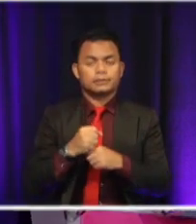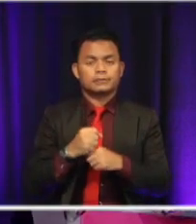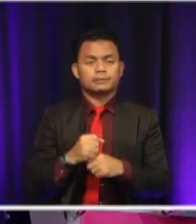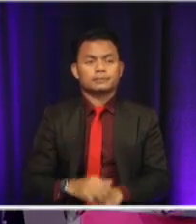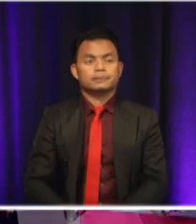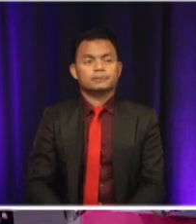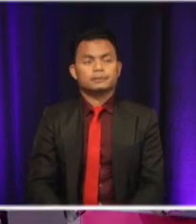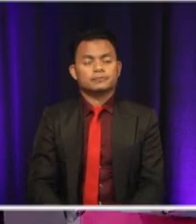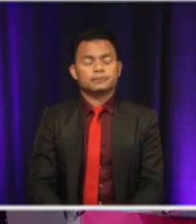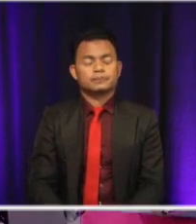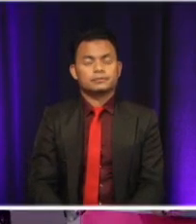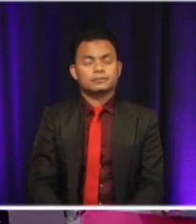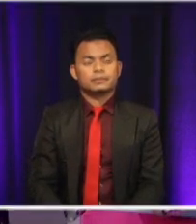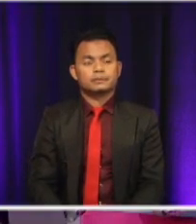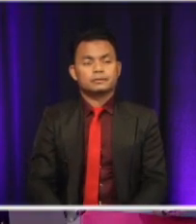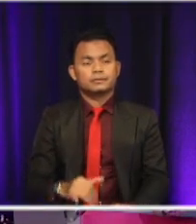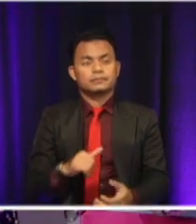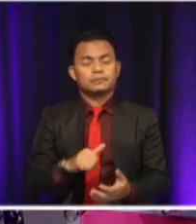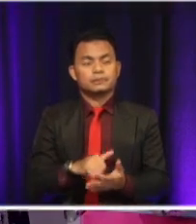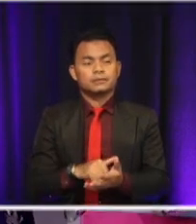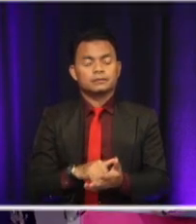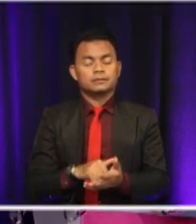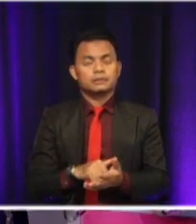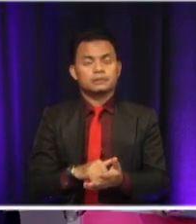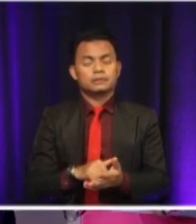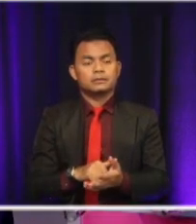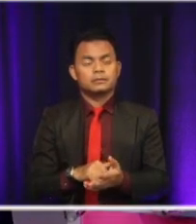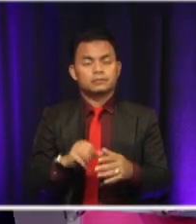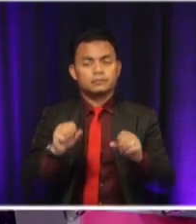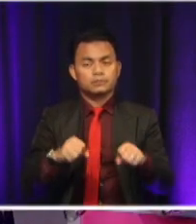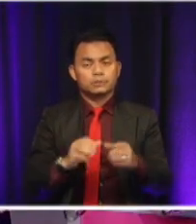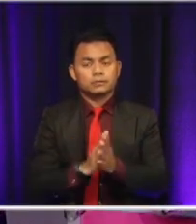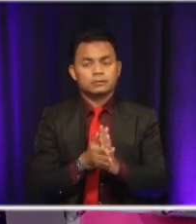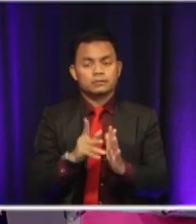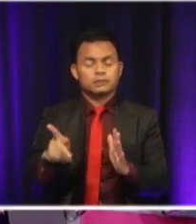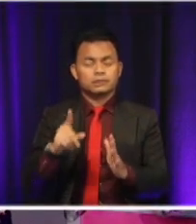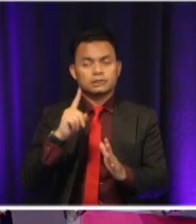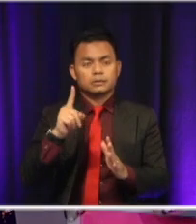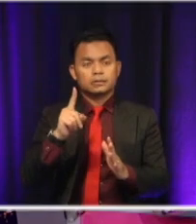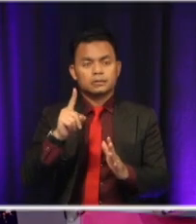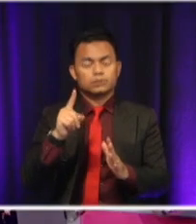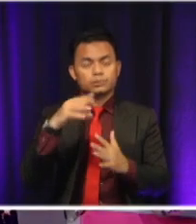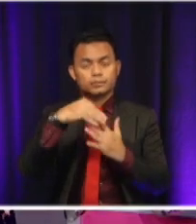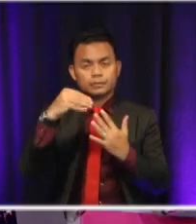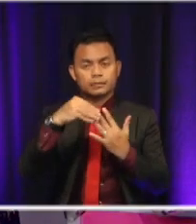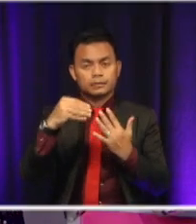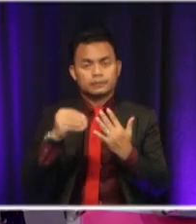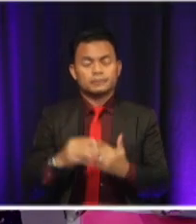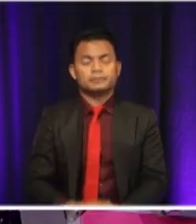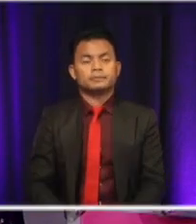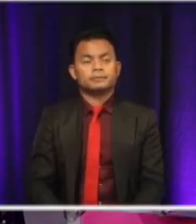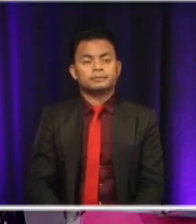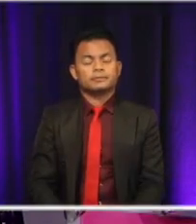whatsoever, that may leave you at a disadvantage, because there are plenty of